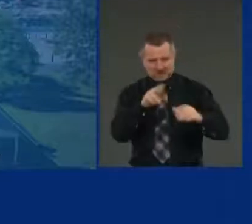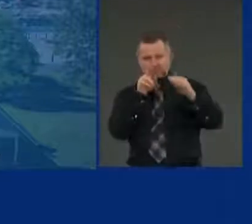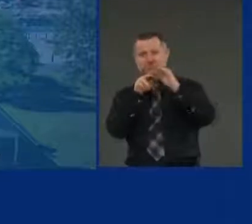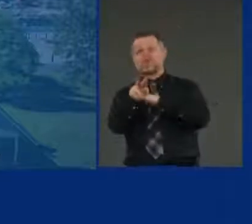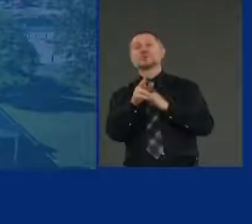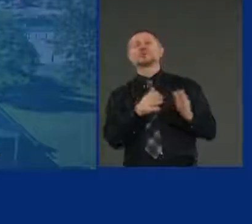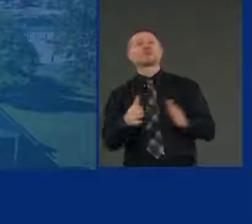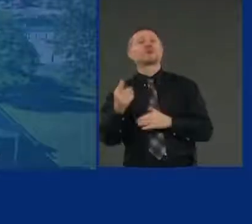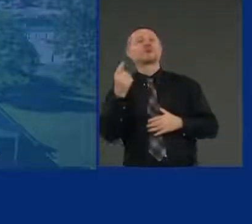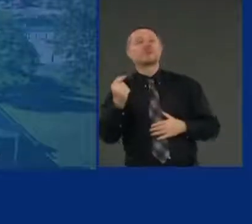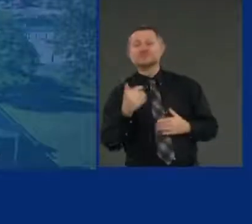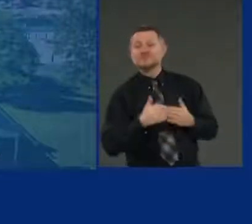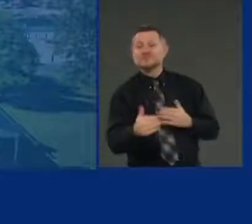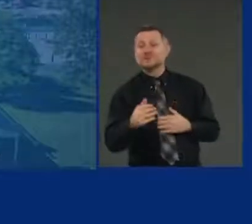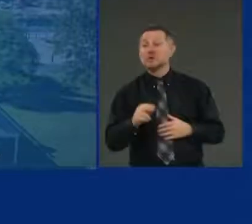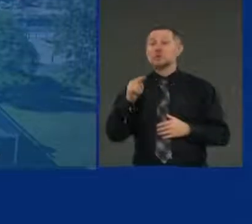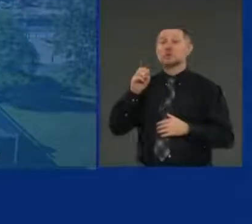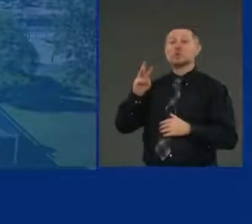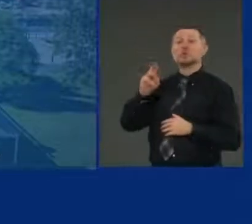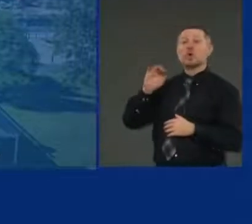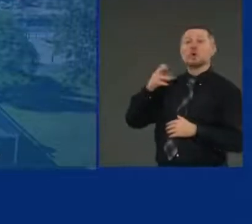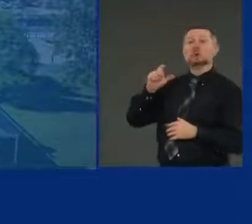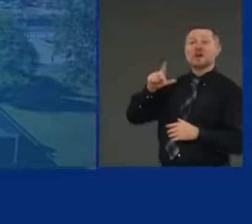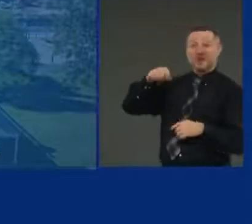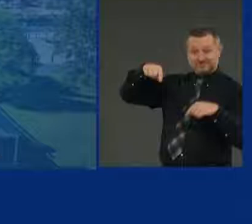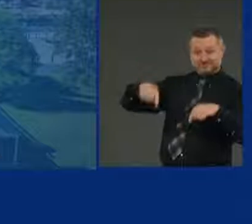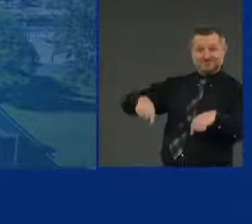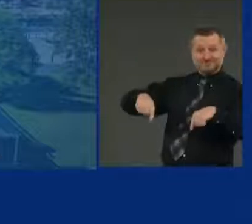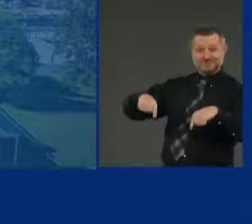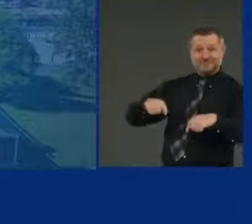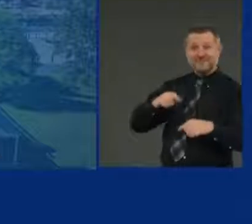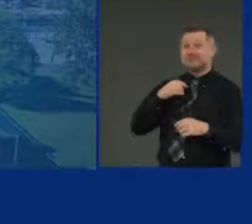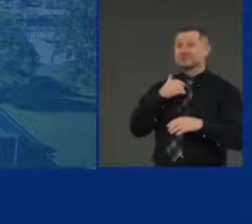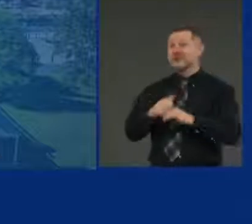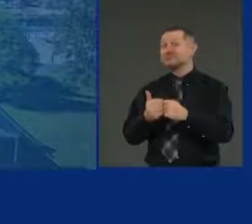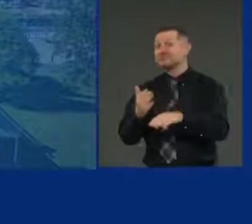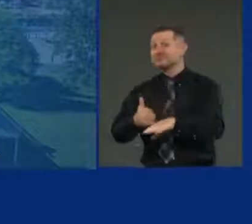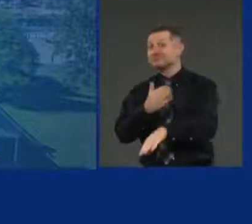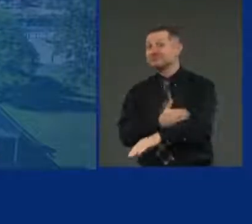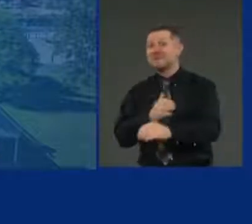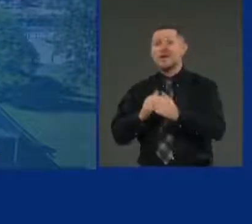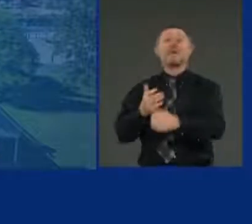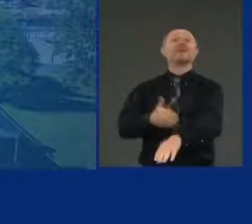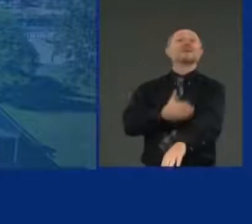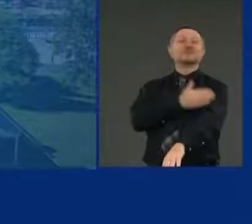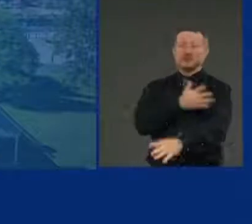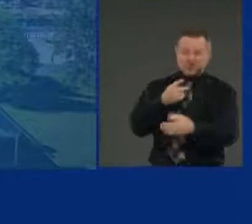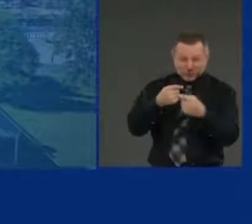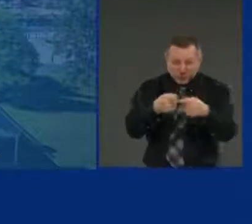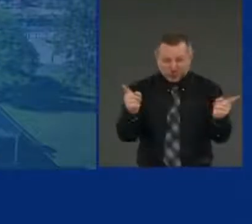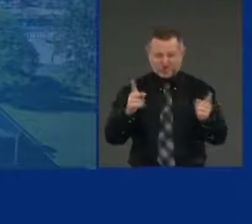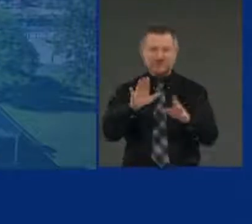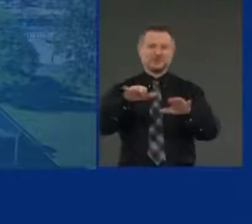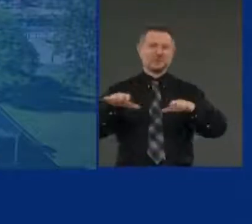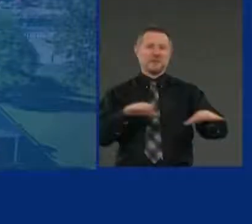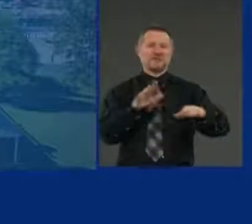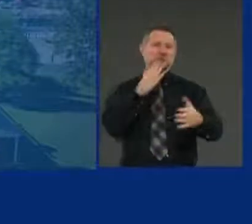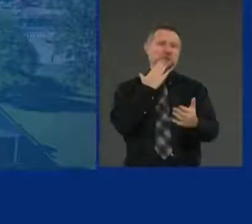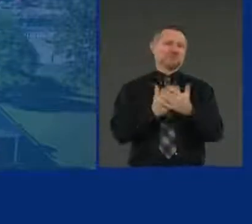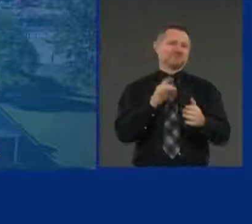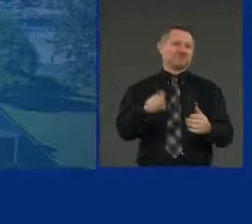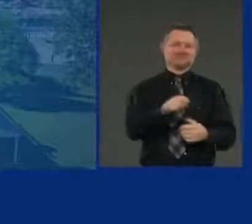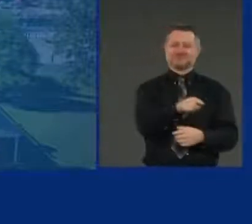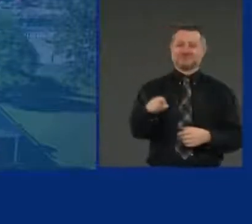New Rochelle hotspot, that was all done by New Rochelle. There's no act of God. There was no external force.